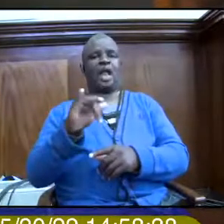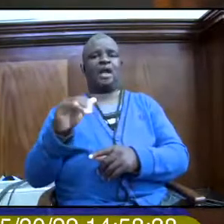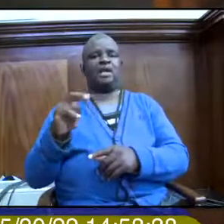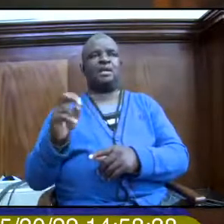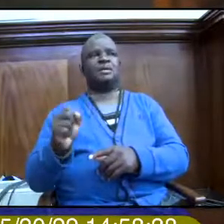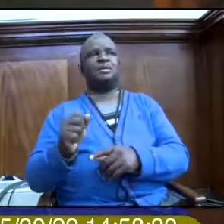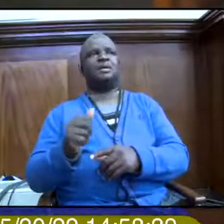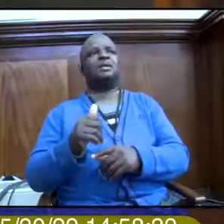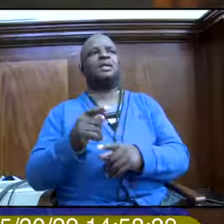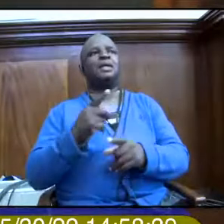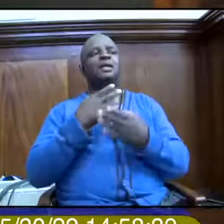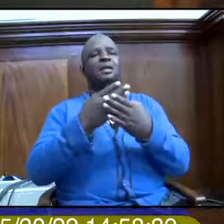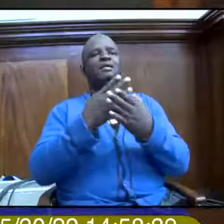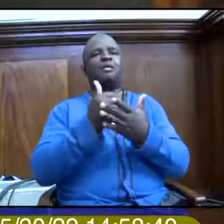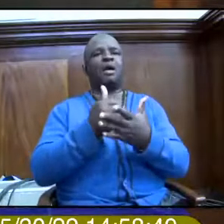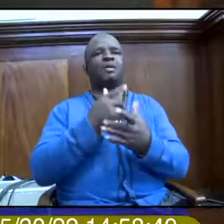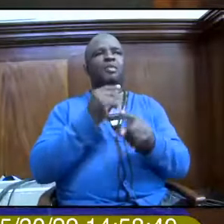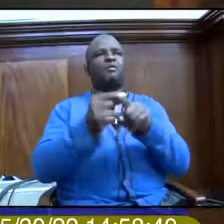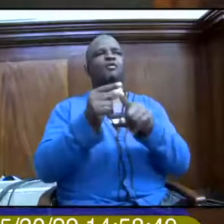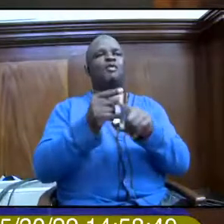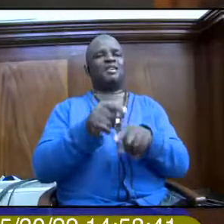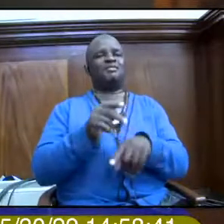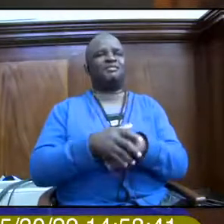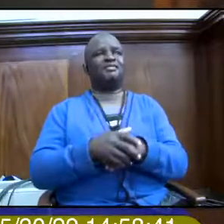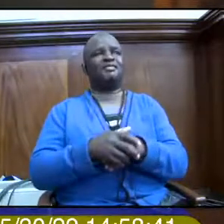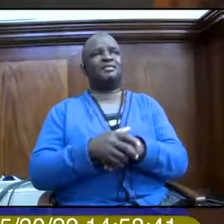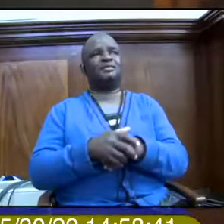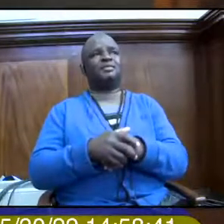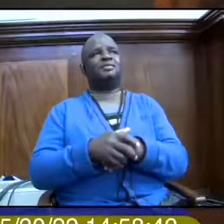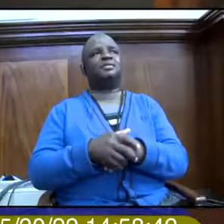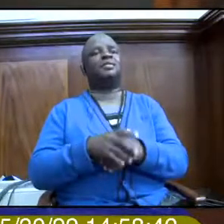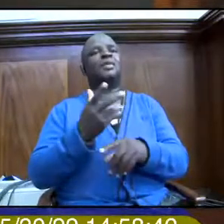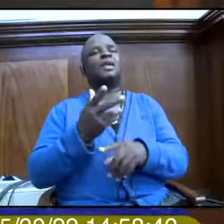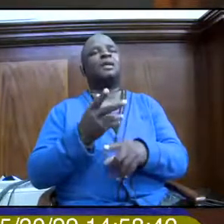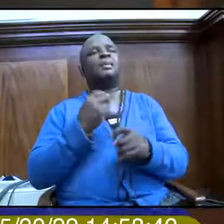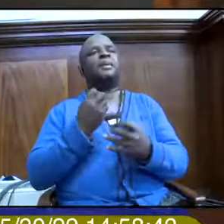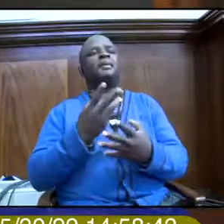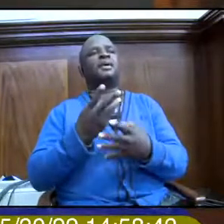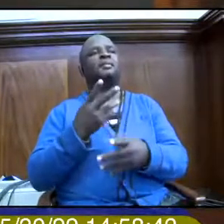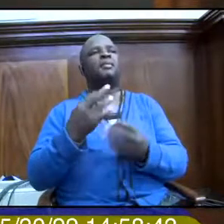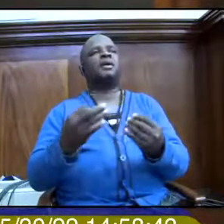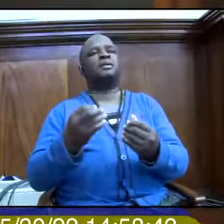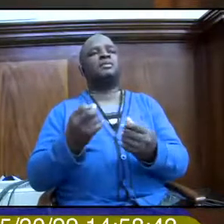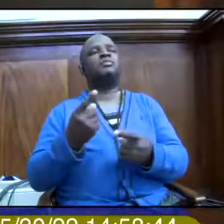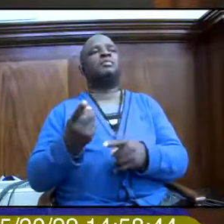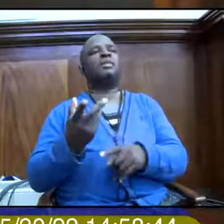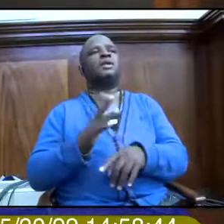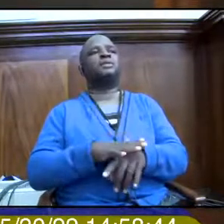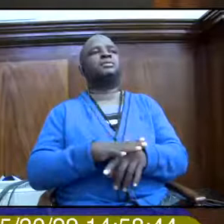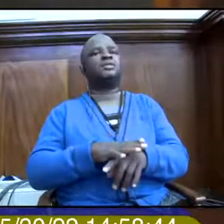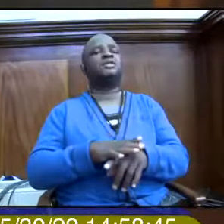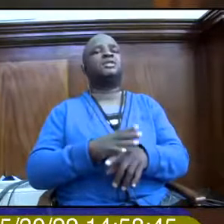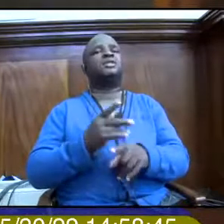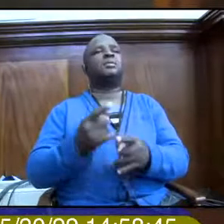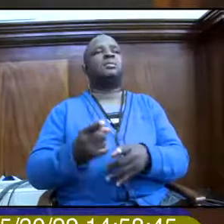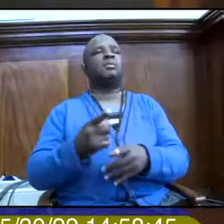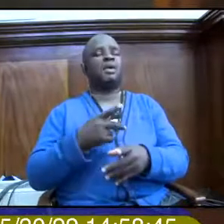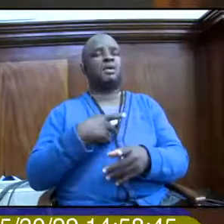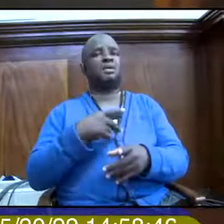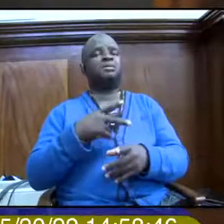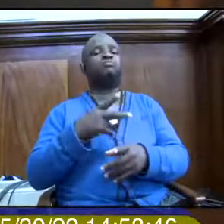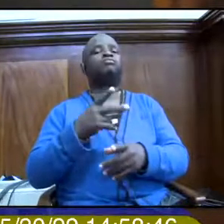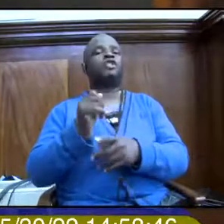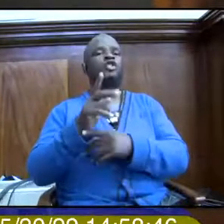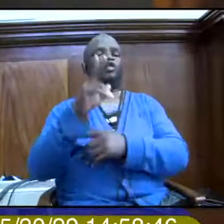thanks thanks very much for that assistance how many more children must be left to drown in pit